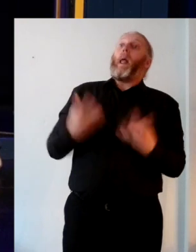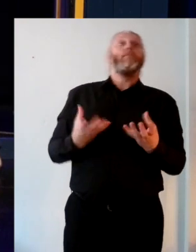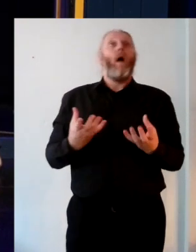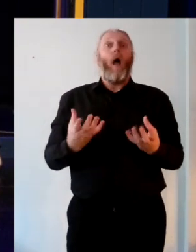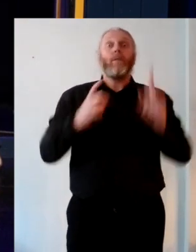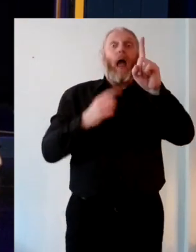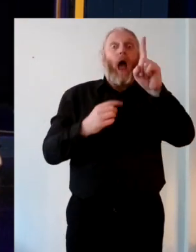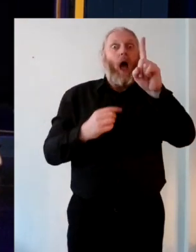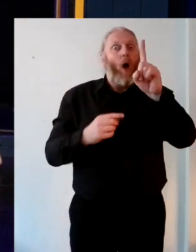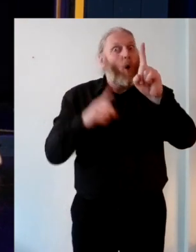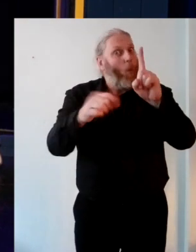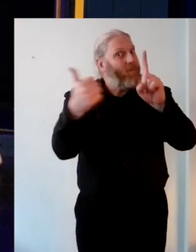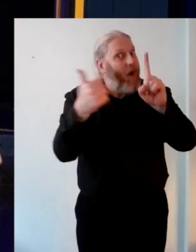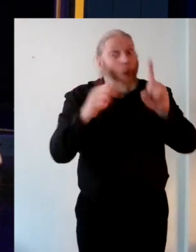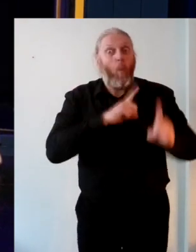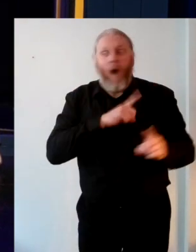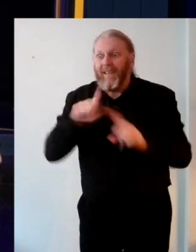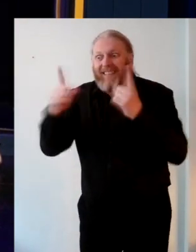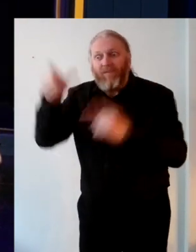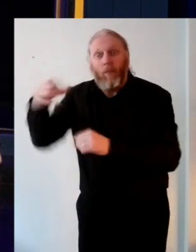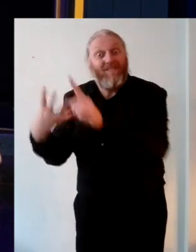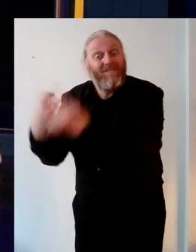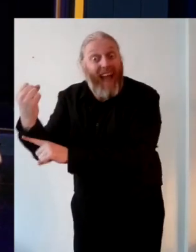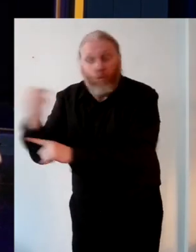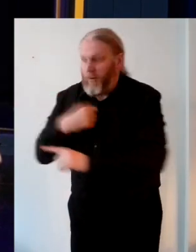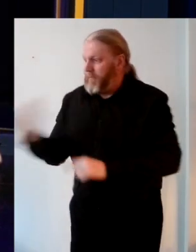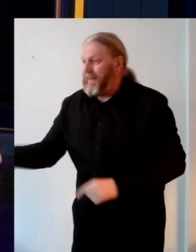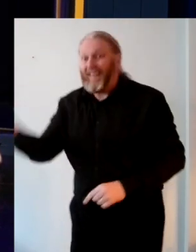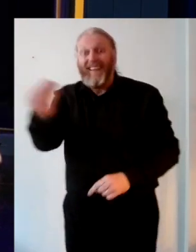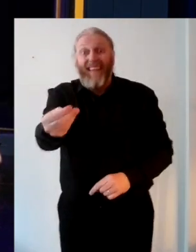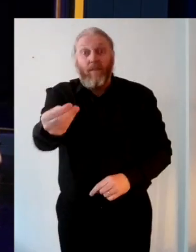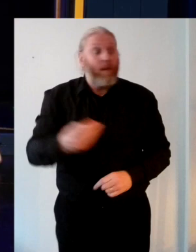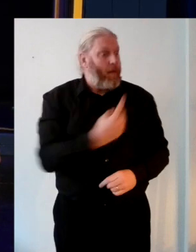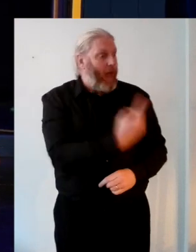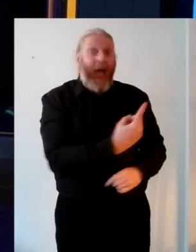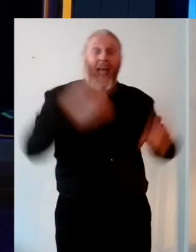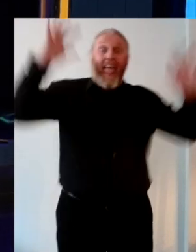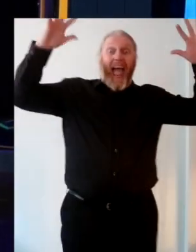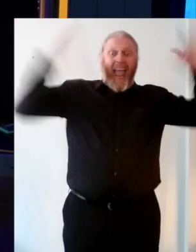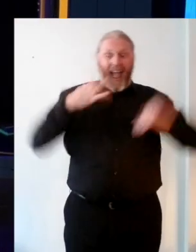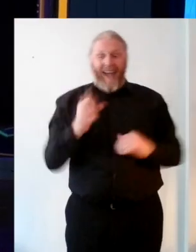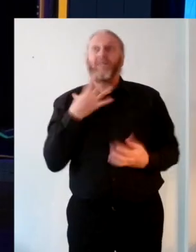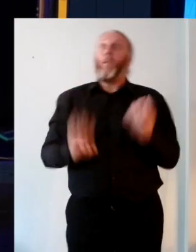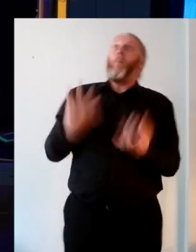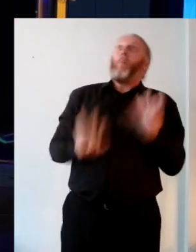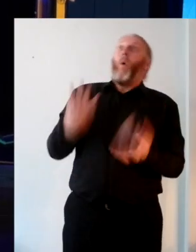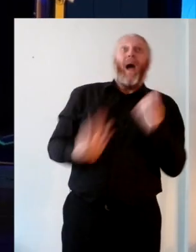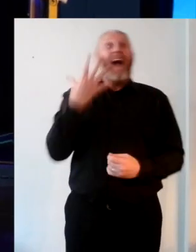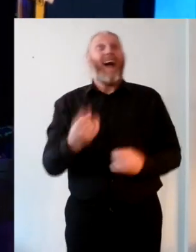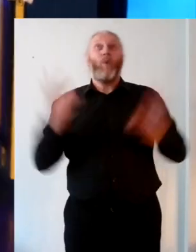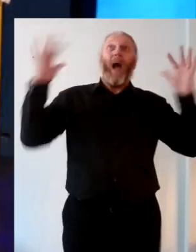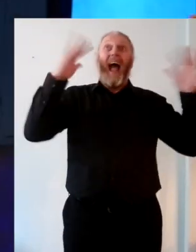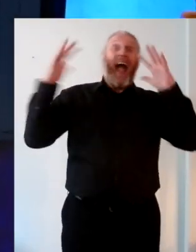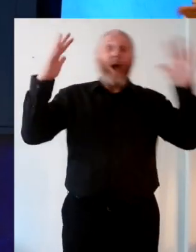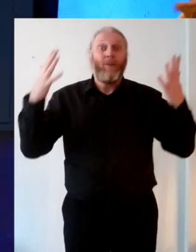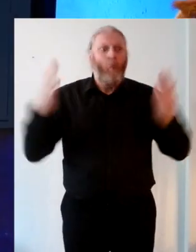And I go, well, it's all right, someone found your juggling ball, here it is. And then they go, hooray, I got my juggling ball back, wow.